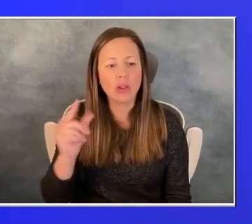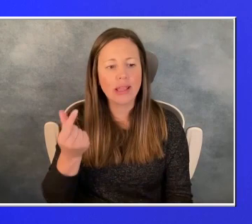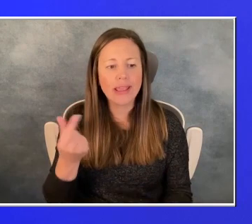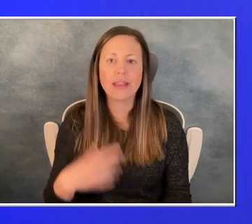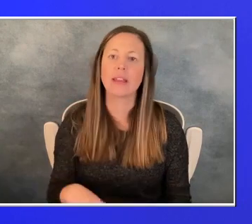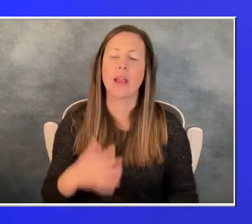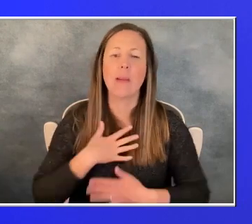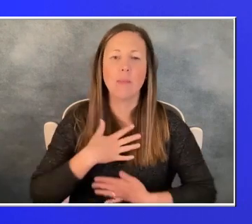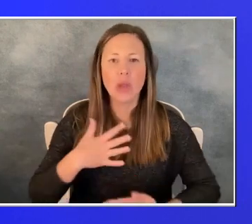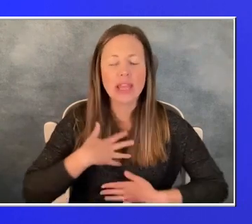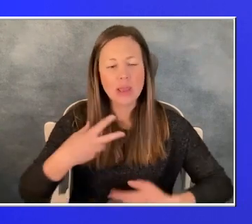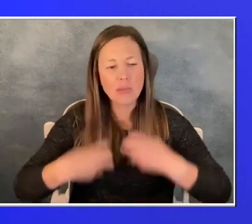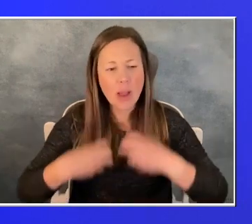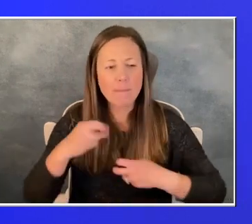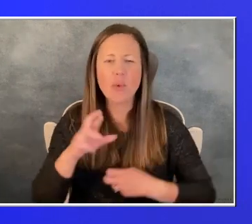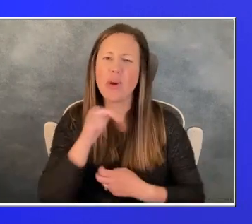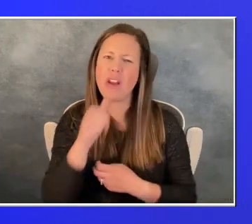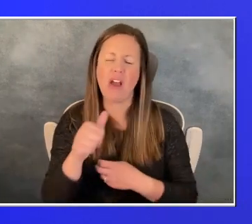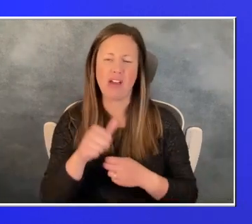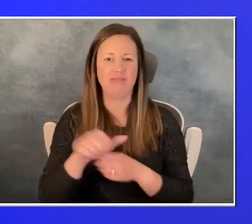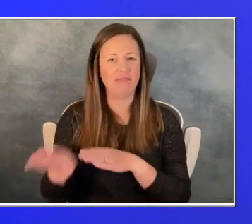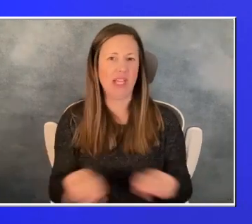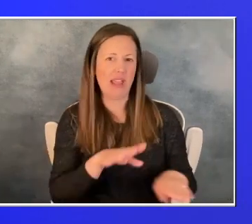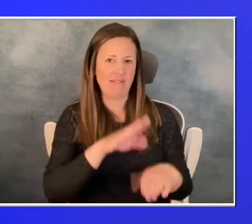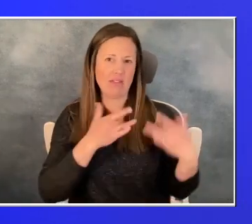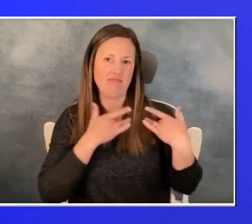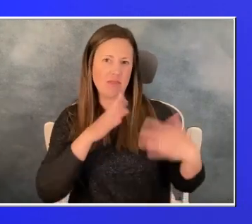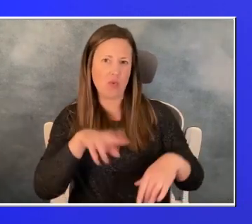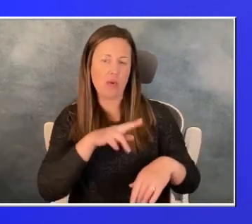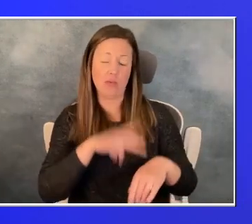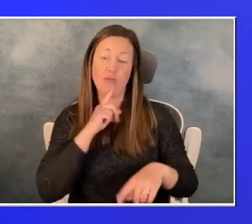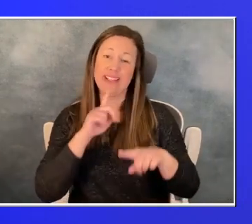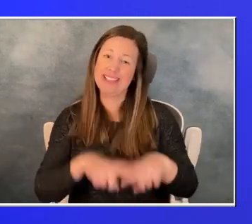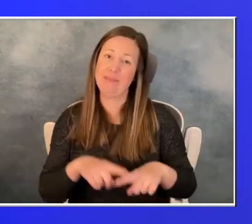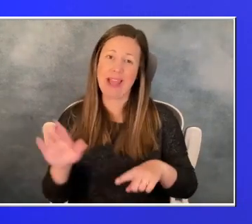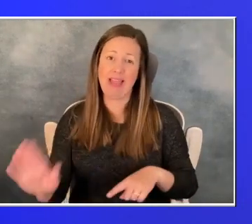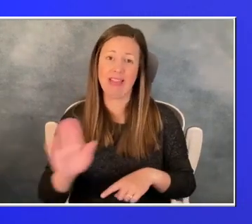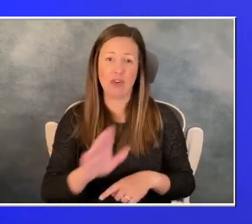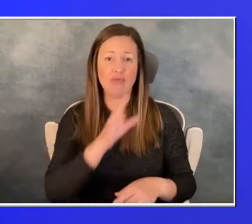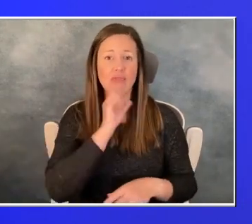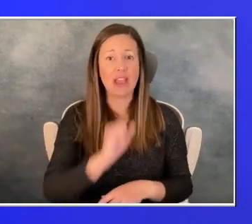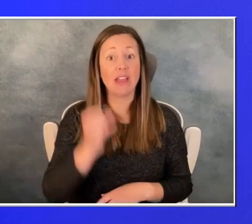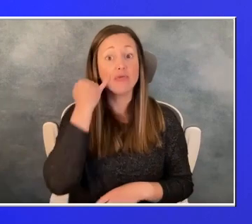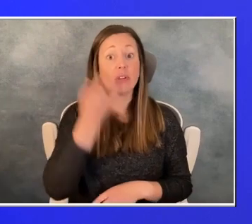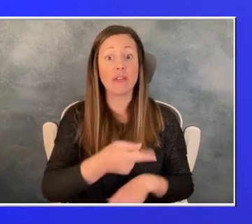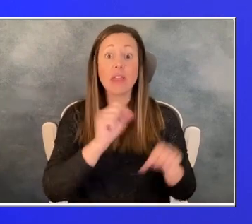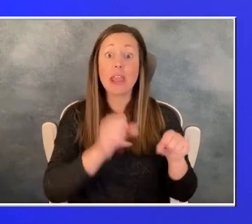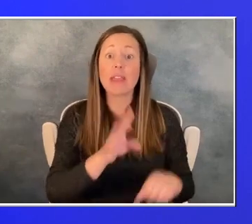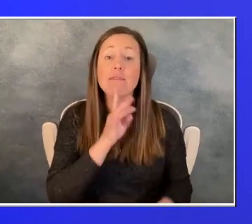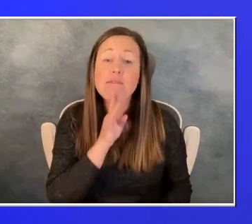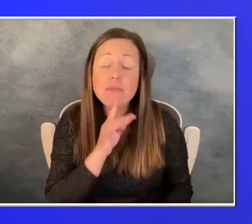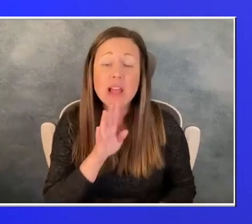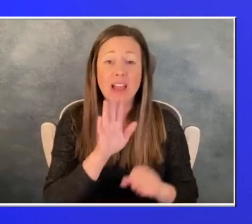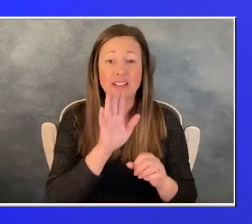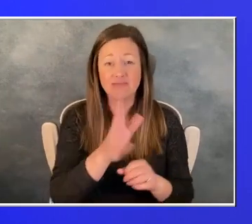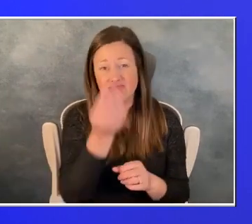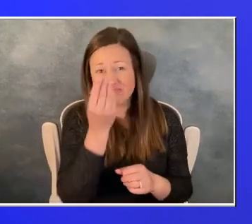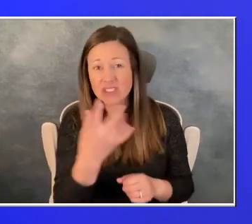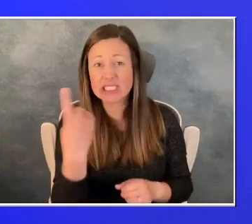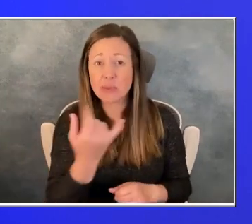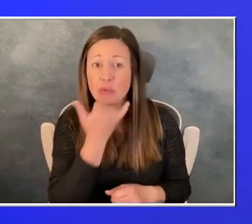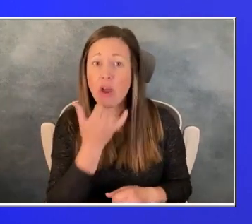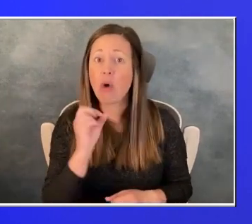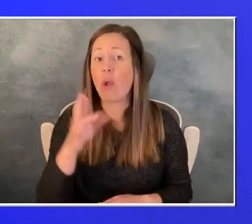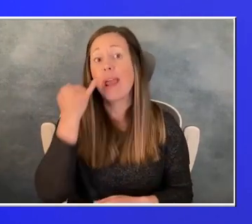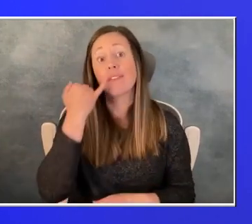not responding normally. It really depends on the age of the child based on if they can verbalize if something is wrong with them or if they can't verbalize if